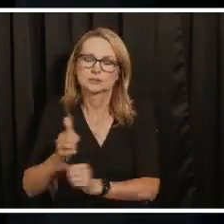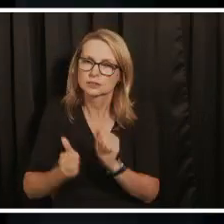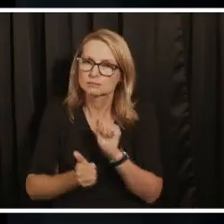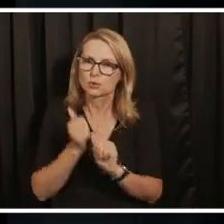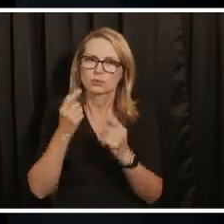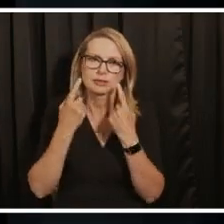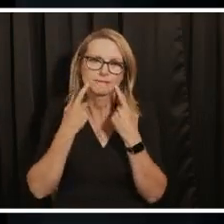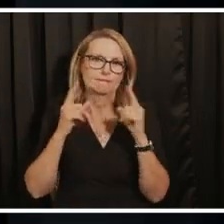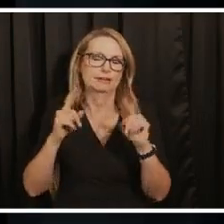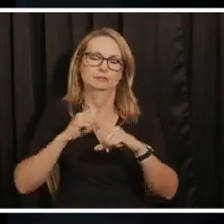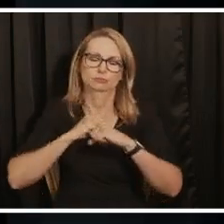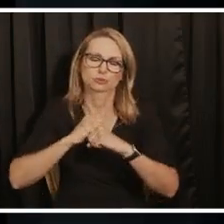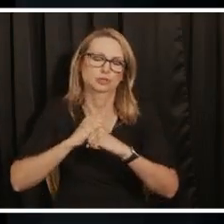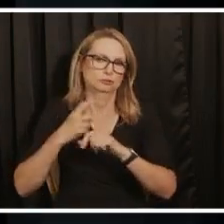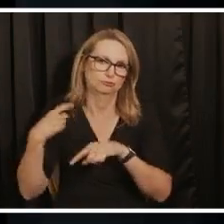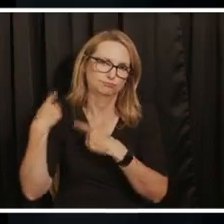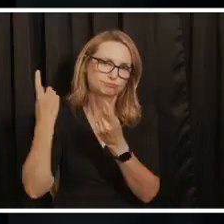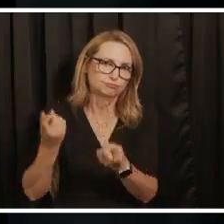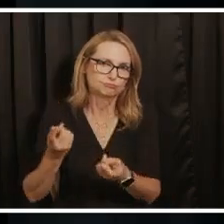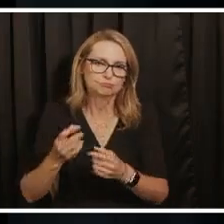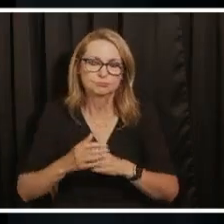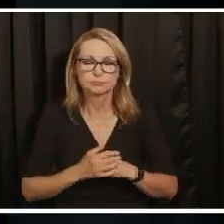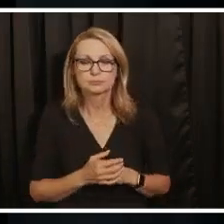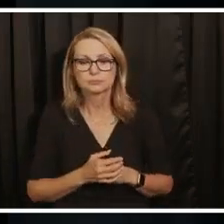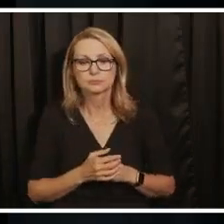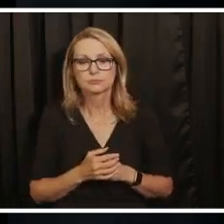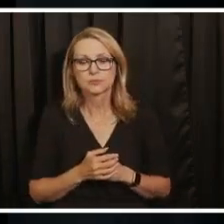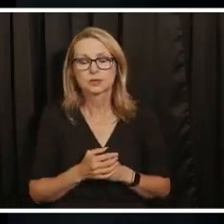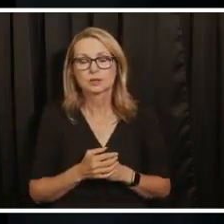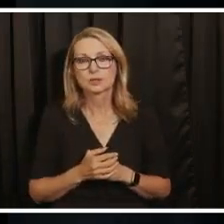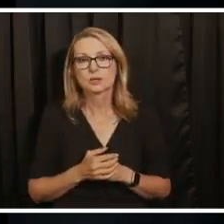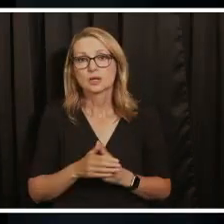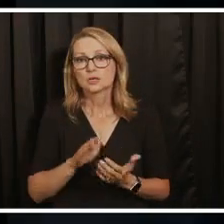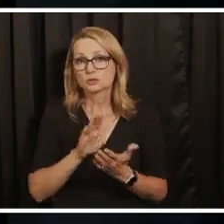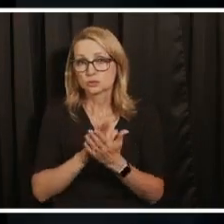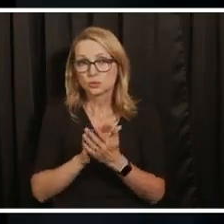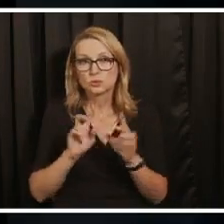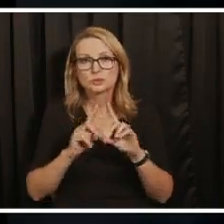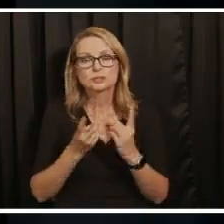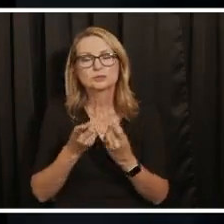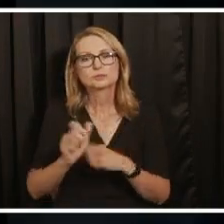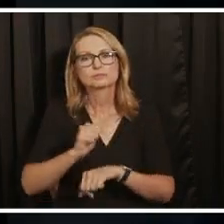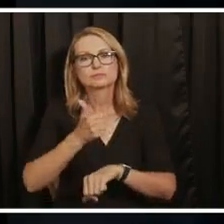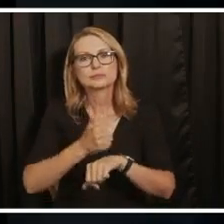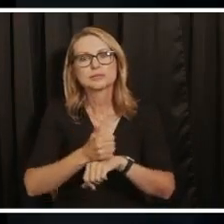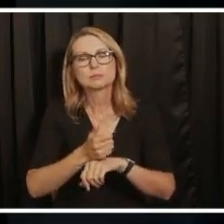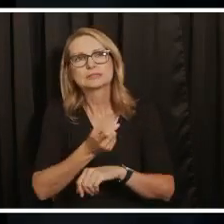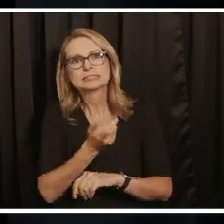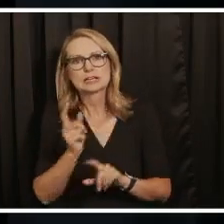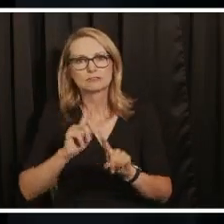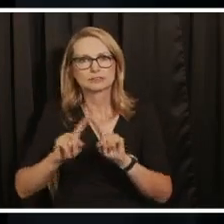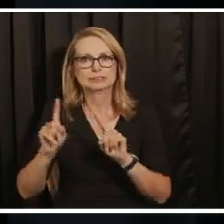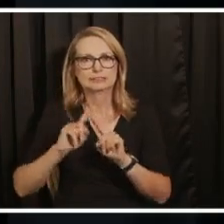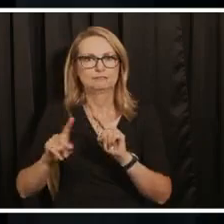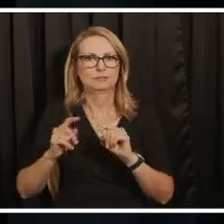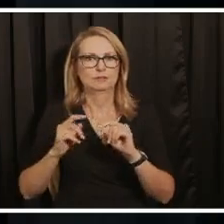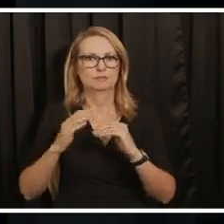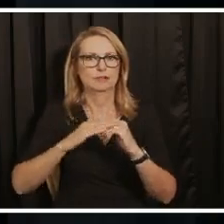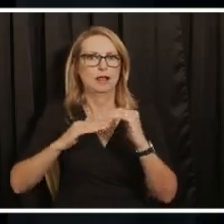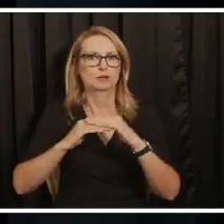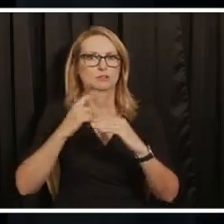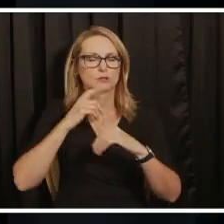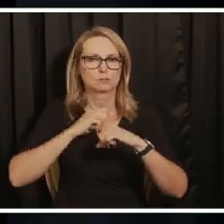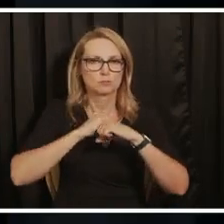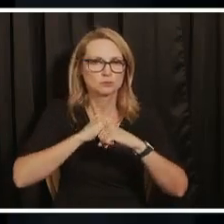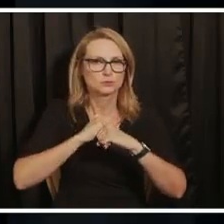far. We also know that school districts have implemented a number of layered protections in conjunction